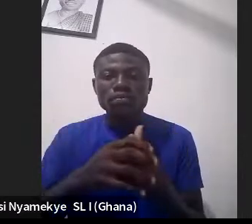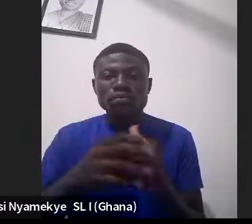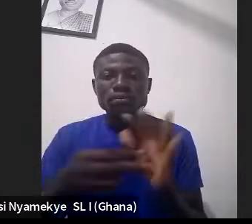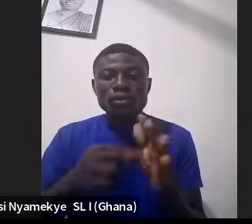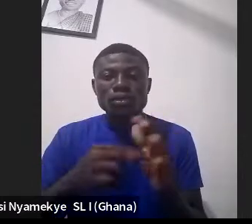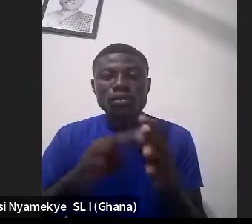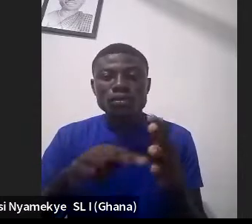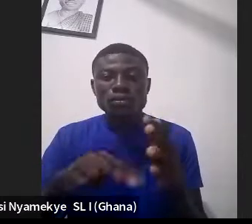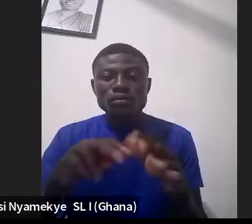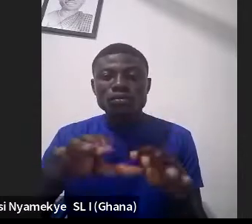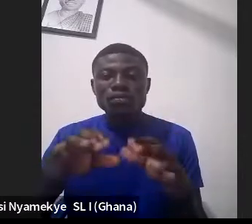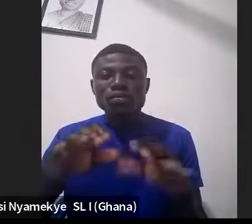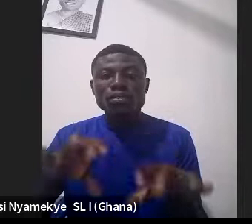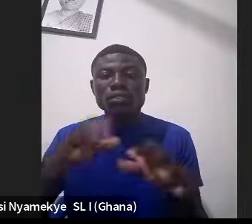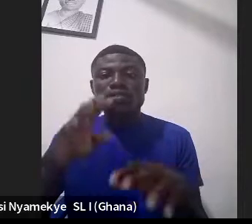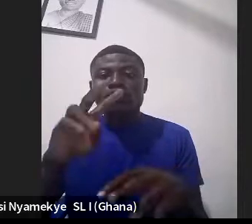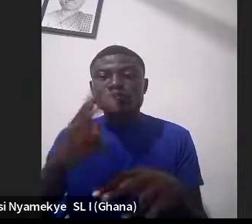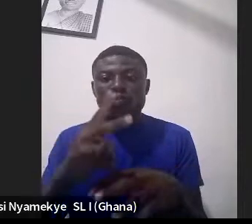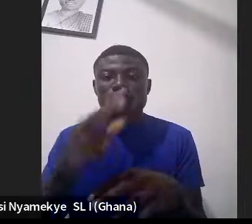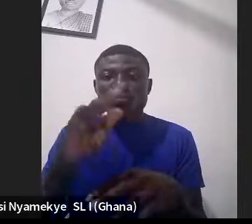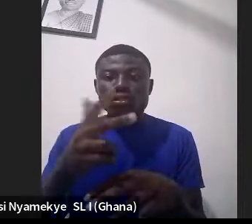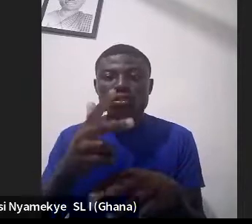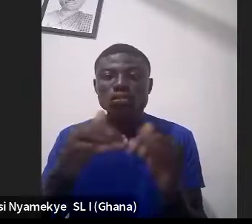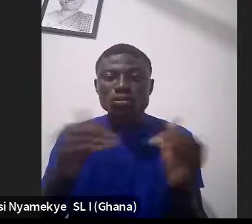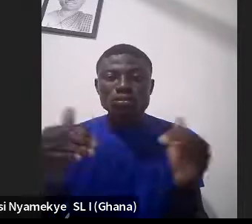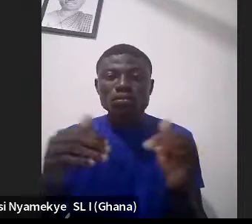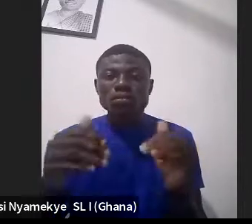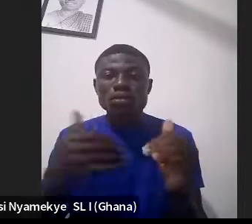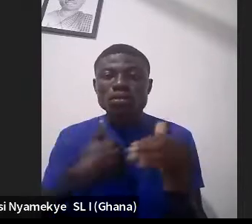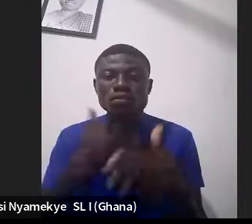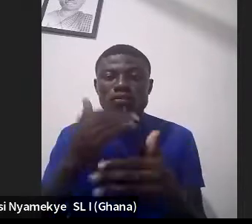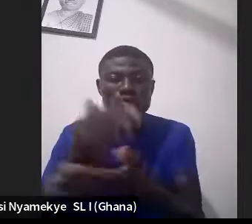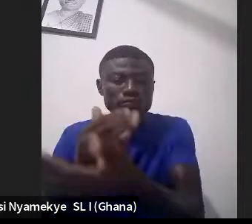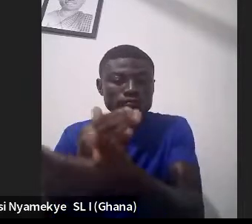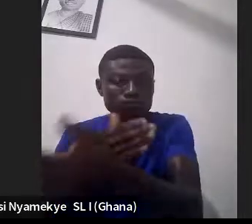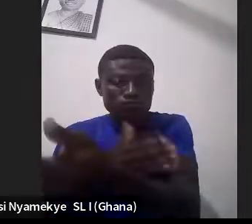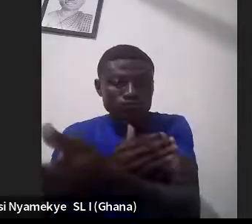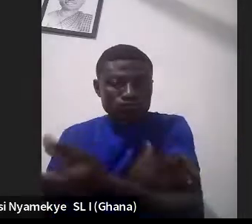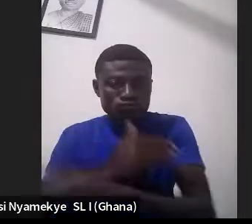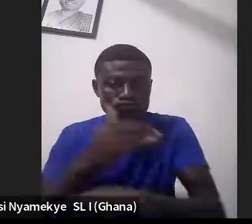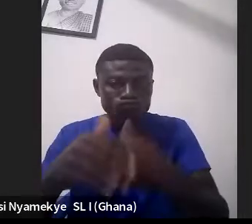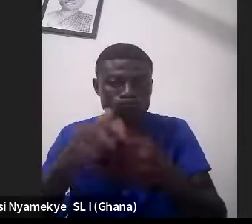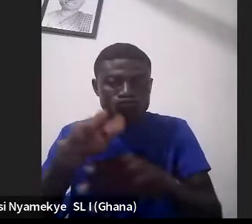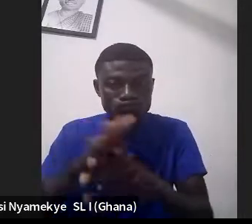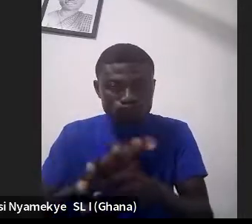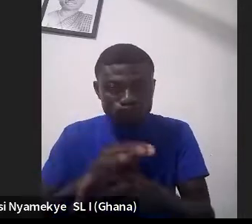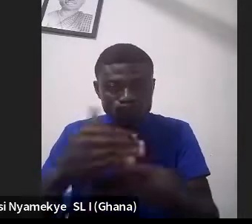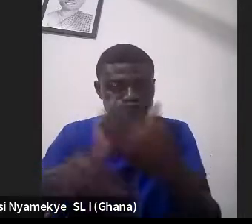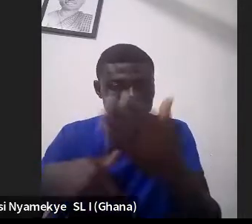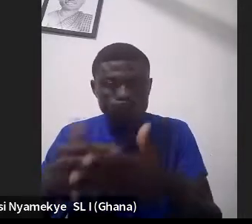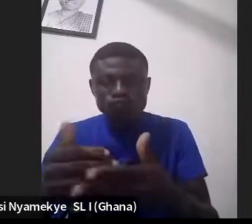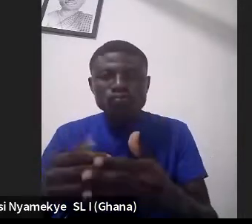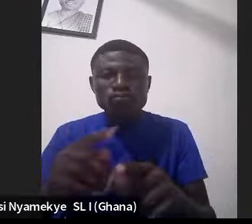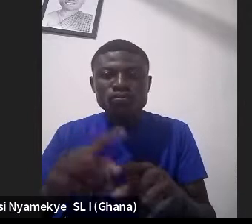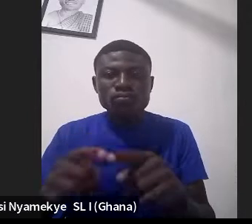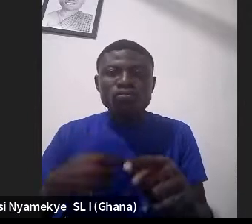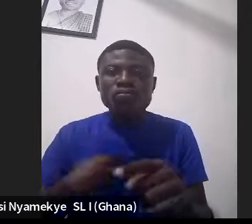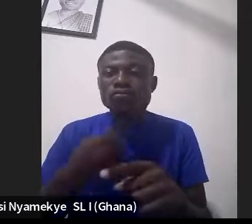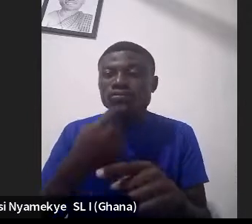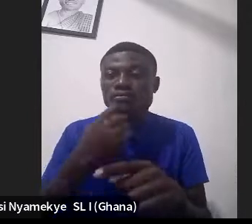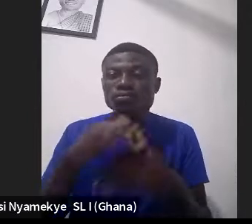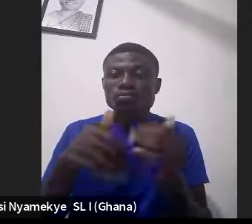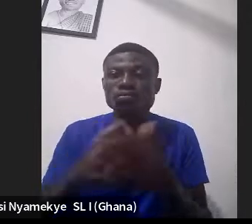2, grade 3 level. He has made progress, but it's really slow and steady with him. As I said, there's no